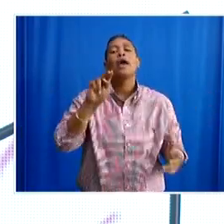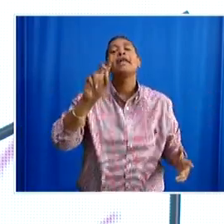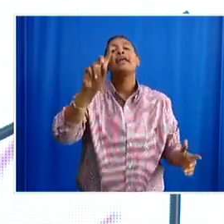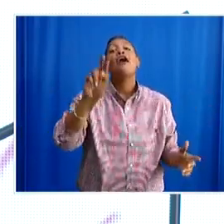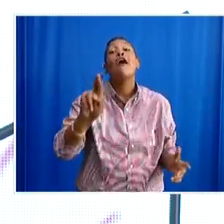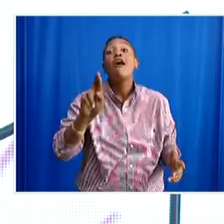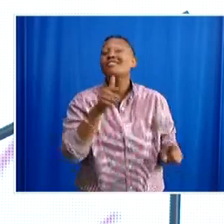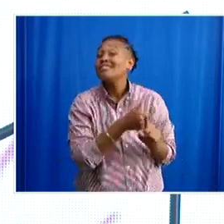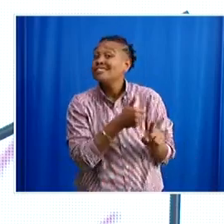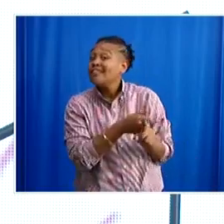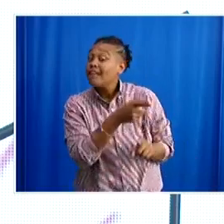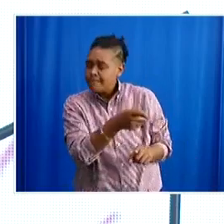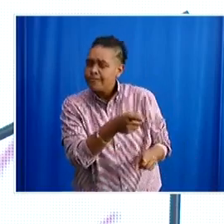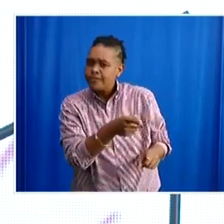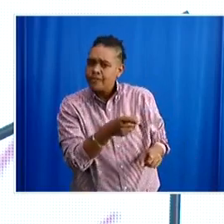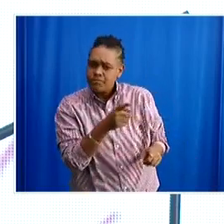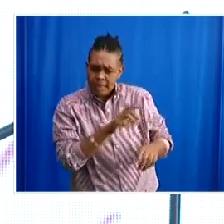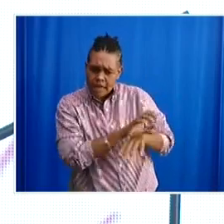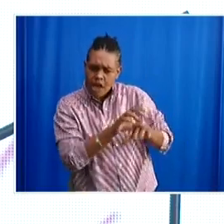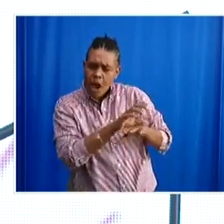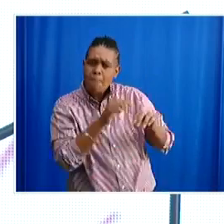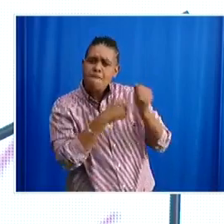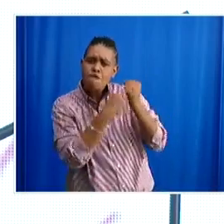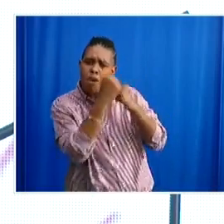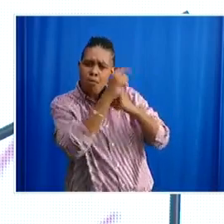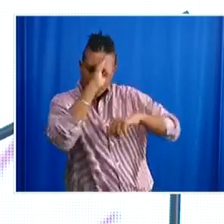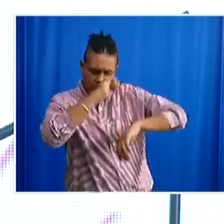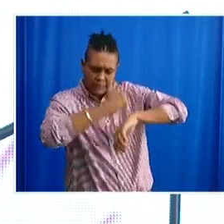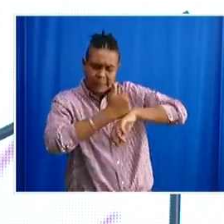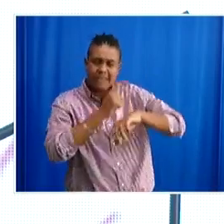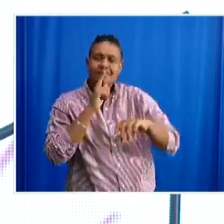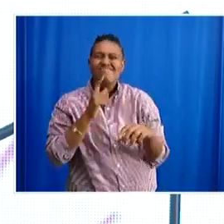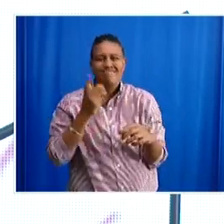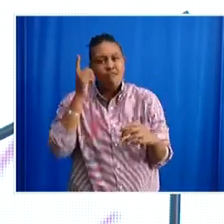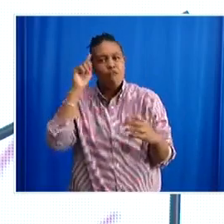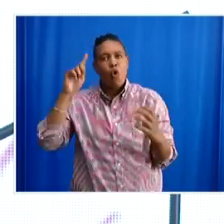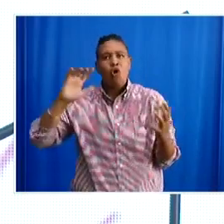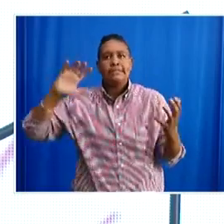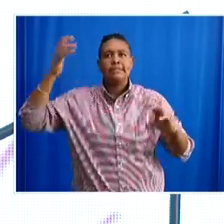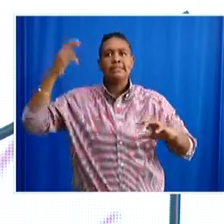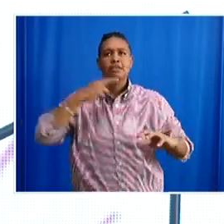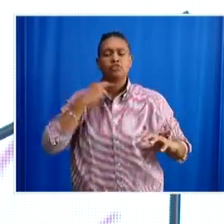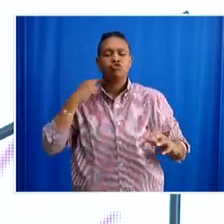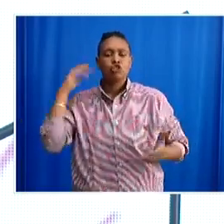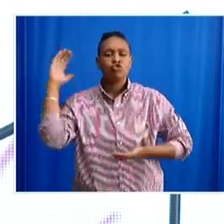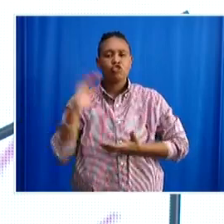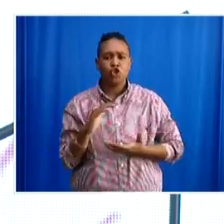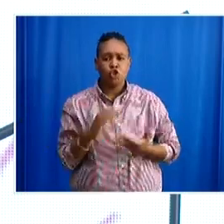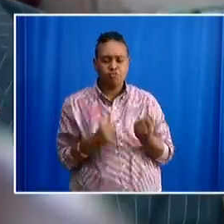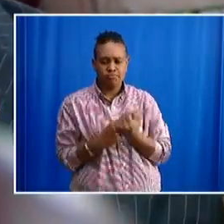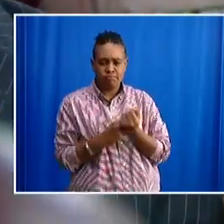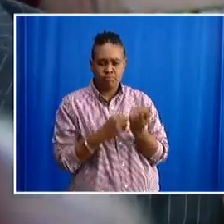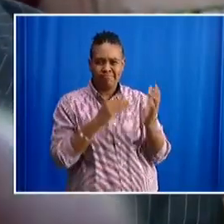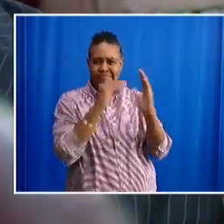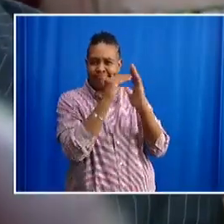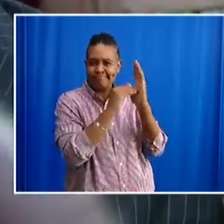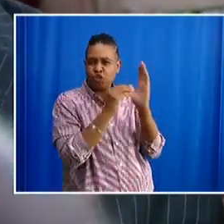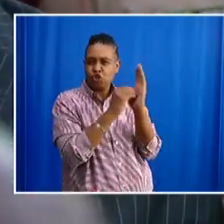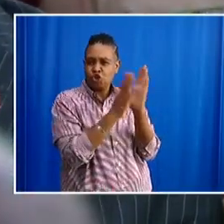Caribbean Regional Framework for the implementation of the Sendai Framework for Disaster Risk Reduction 2015 to 2030,